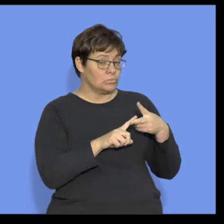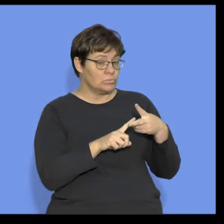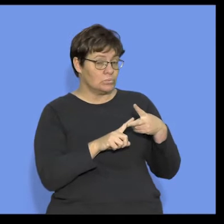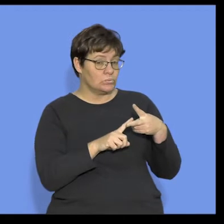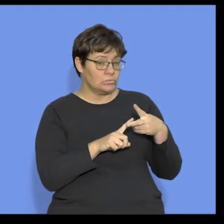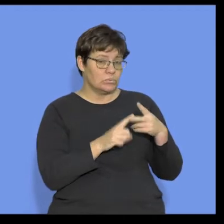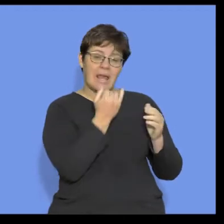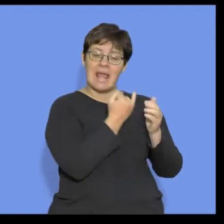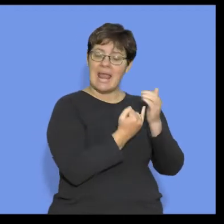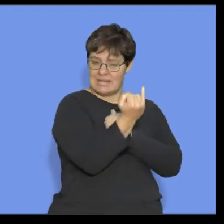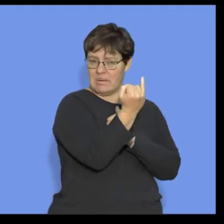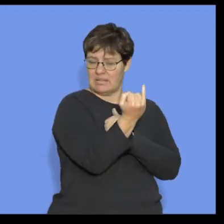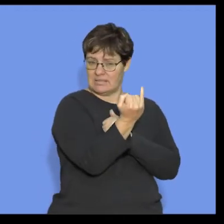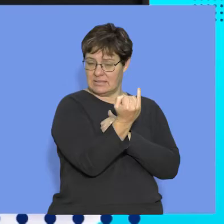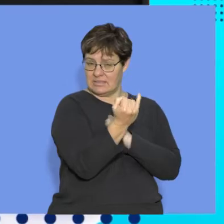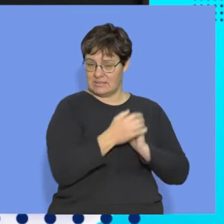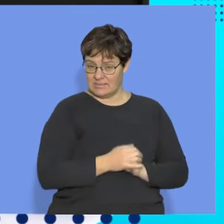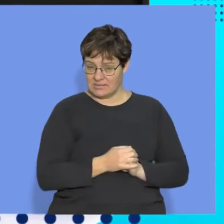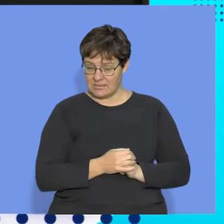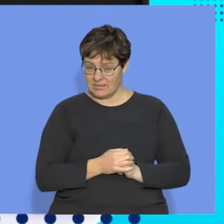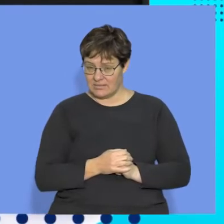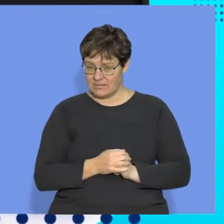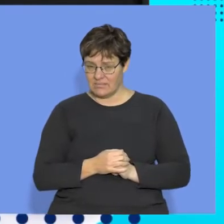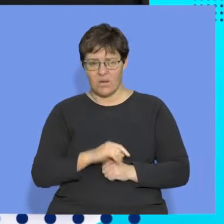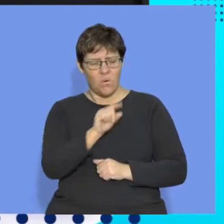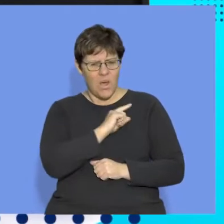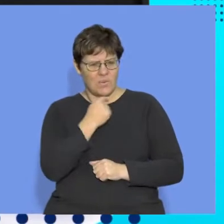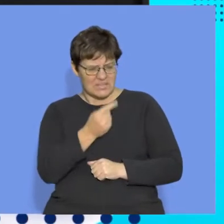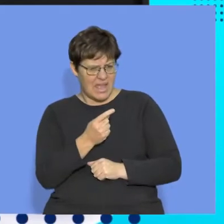are independent. Why do we say they're independent?